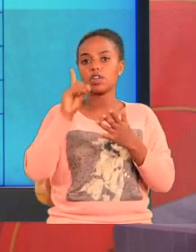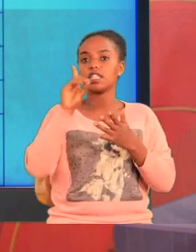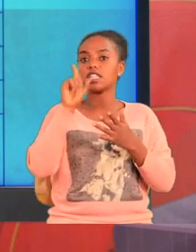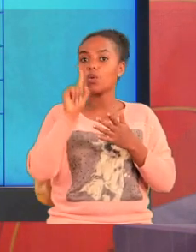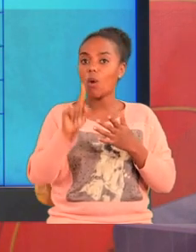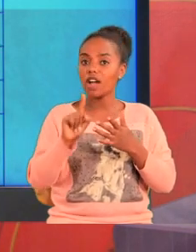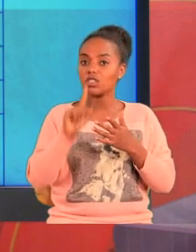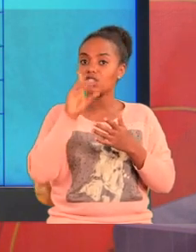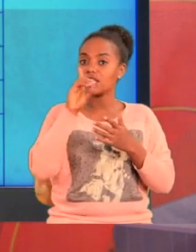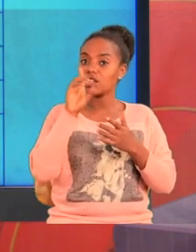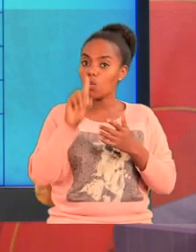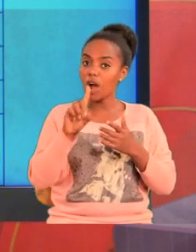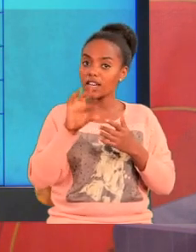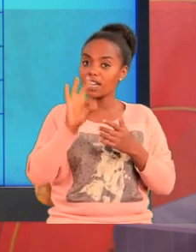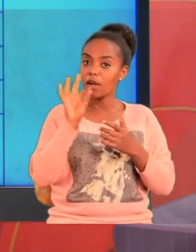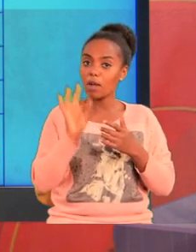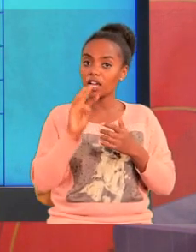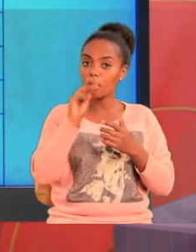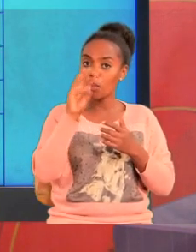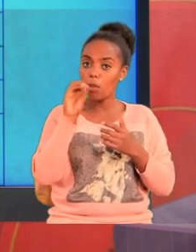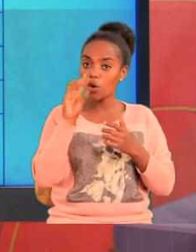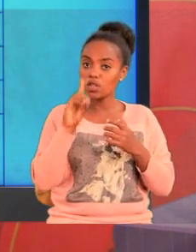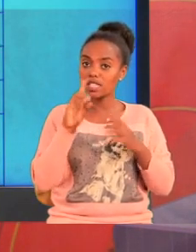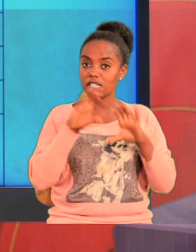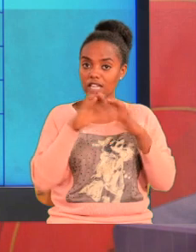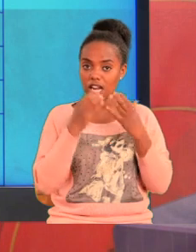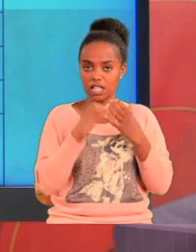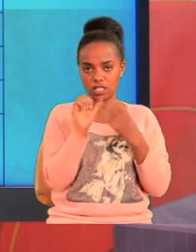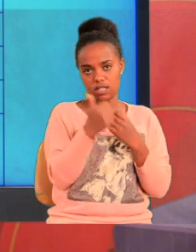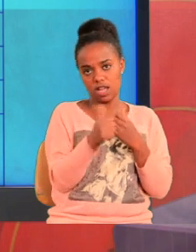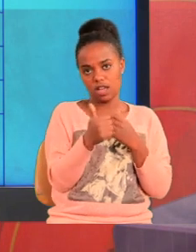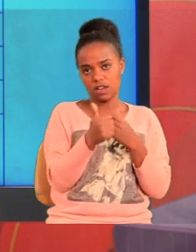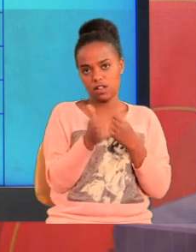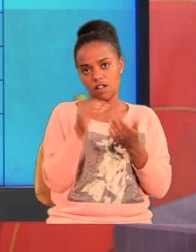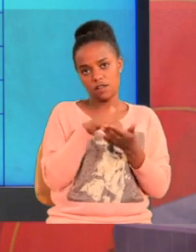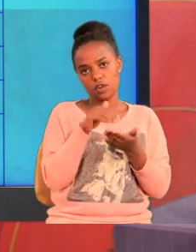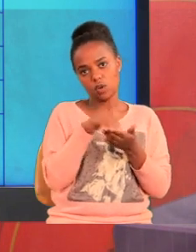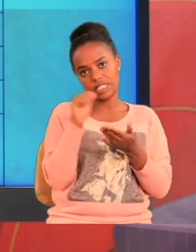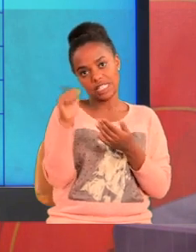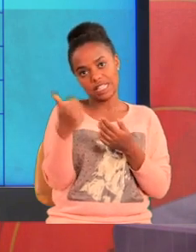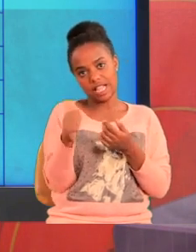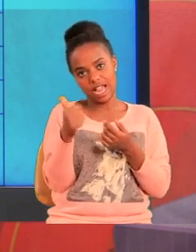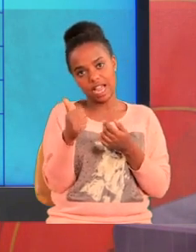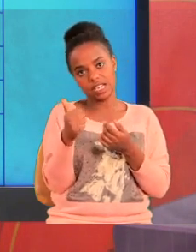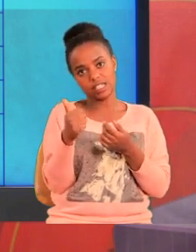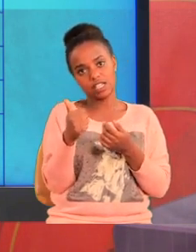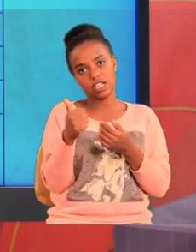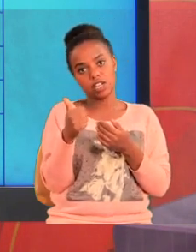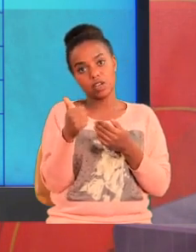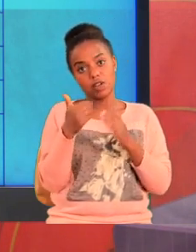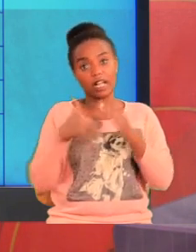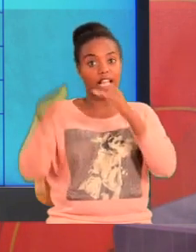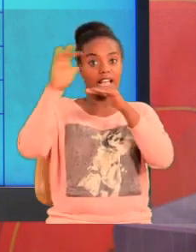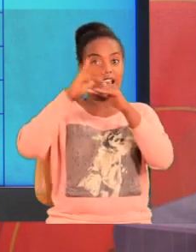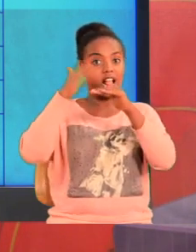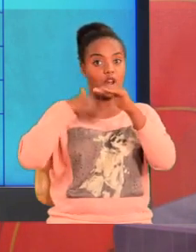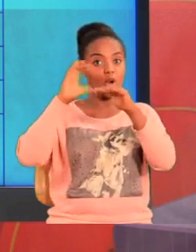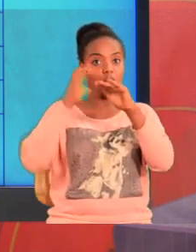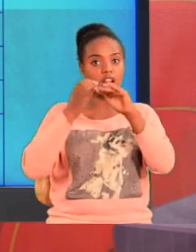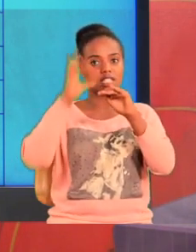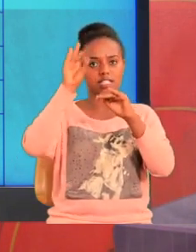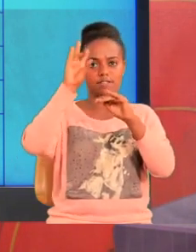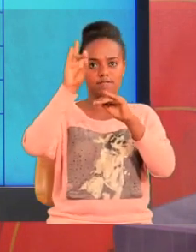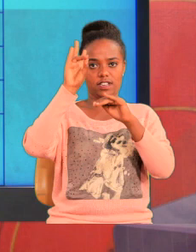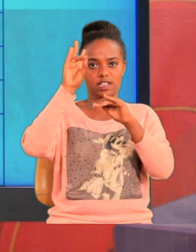find D1, the modal class is this one, it is 10. Its frequency is 10. The preceding class, it is